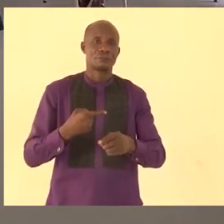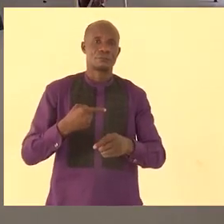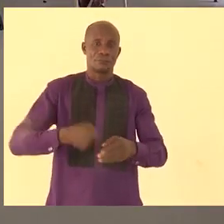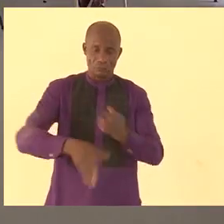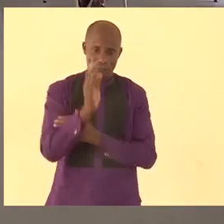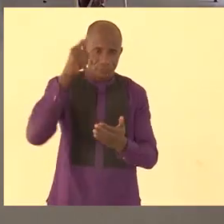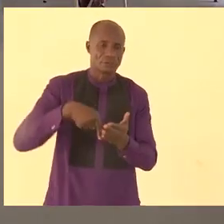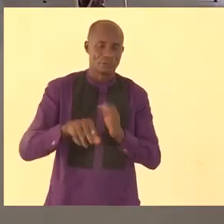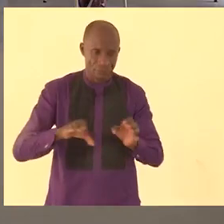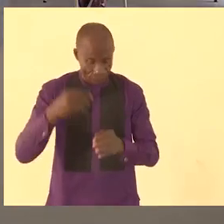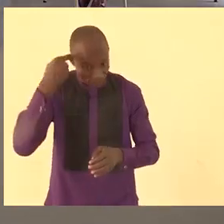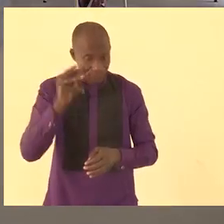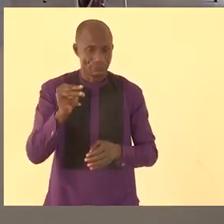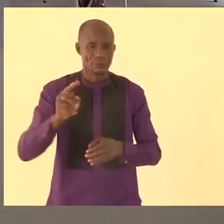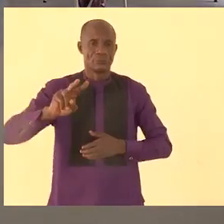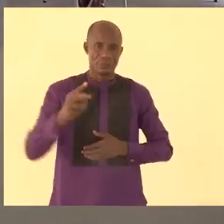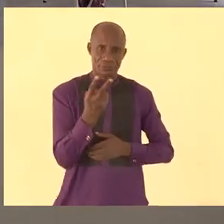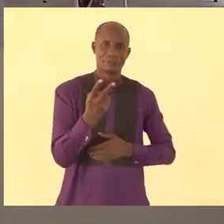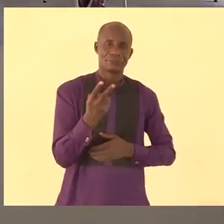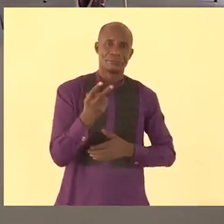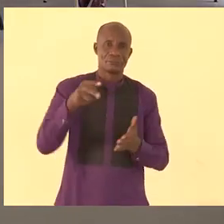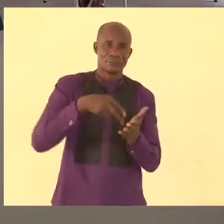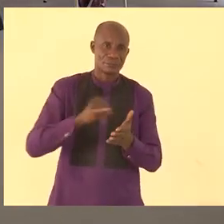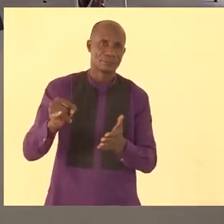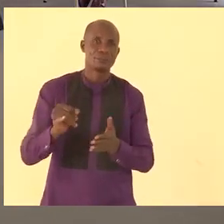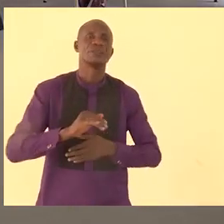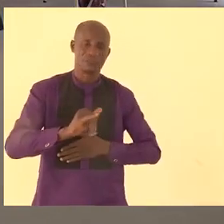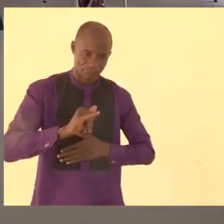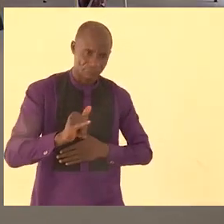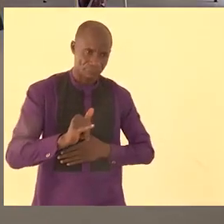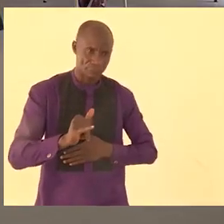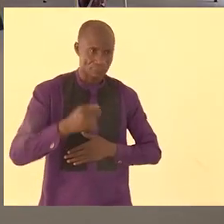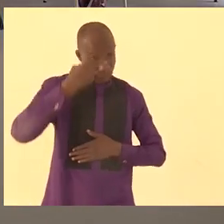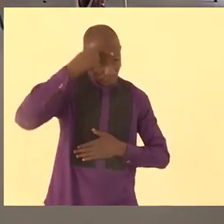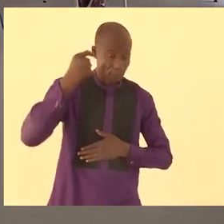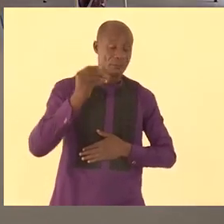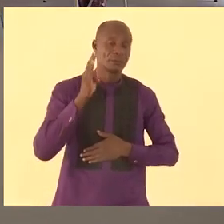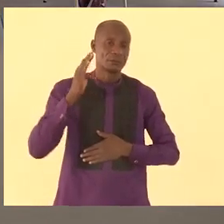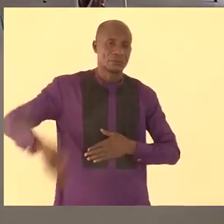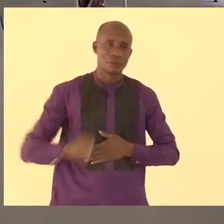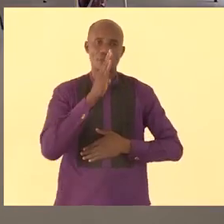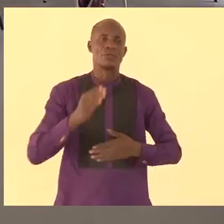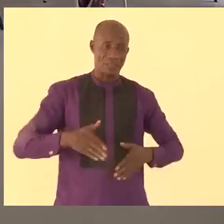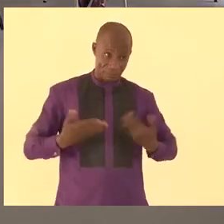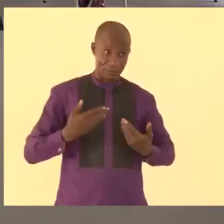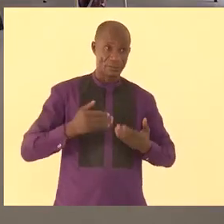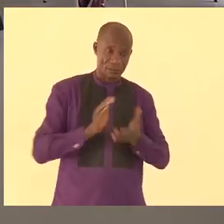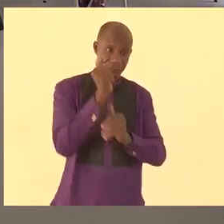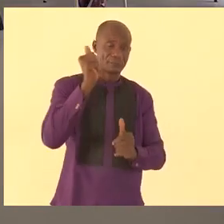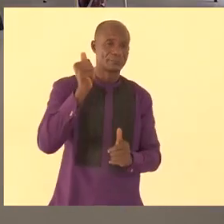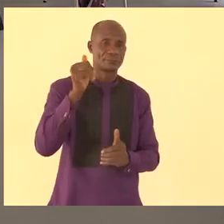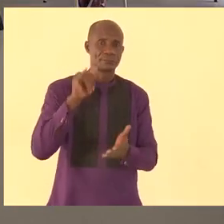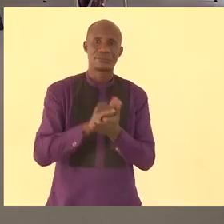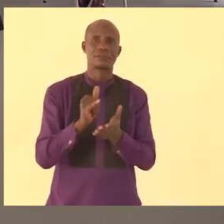them. And the second one is talking about having no anxiety, because we should be happy in the Lord and we should trust that through